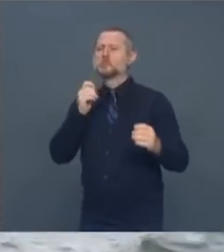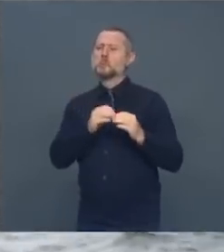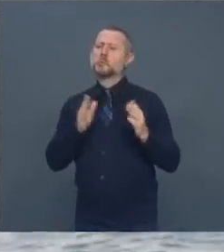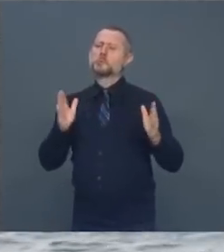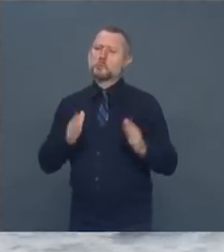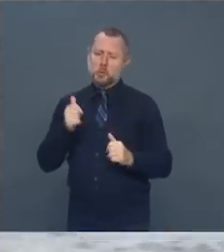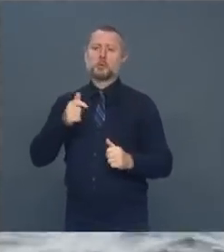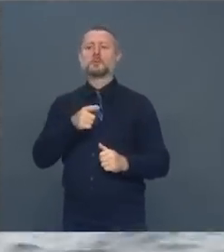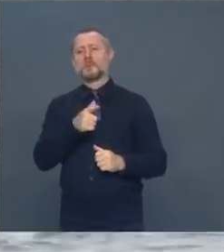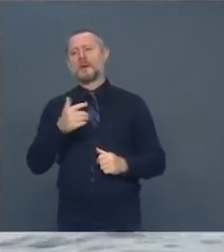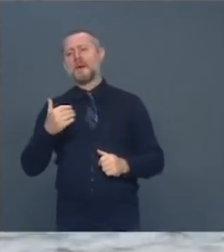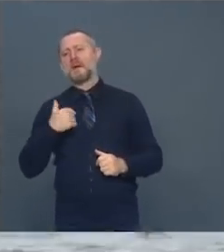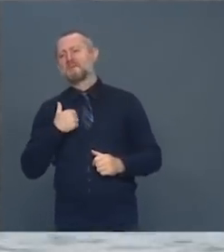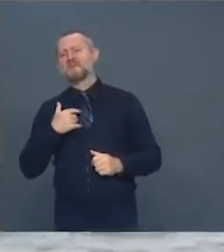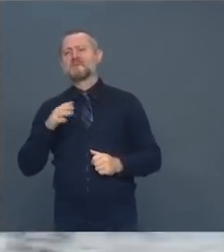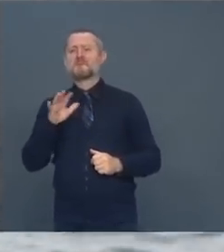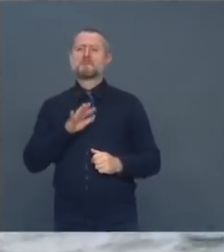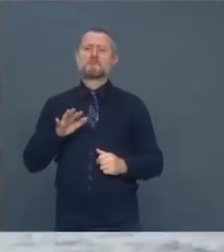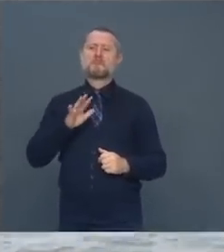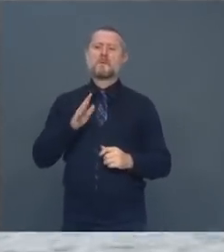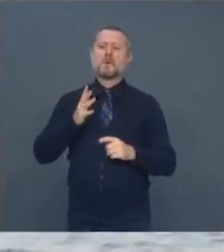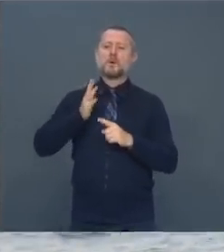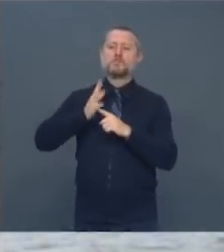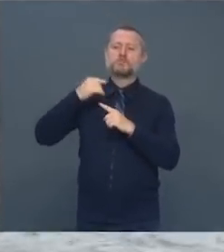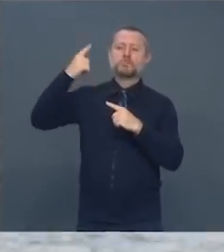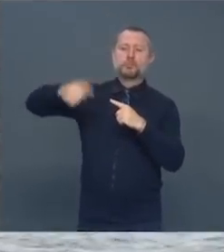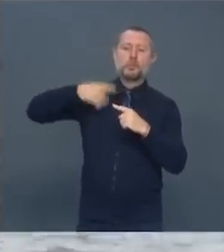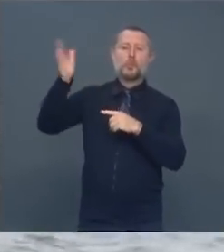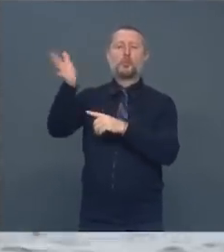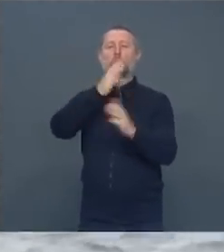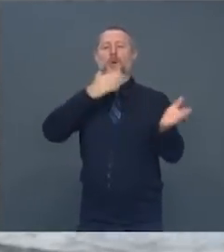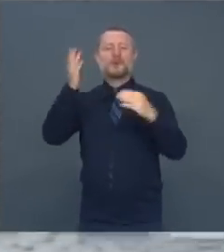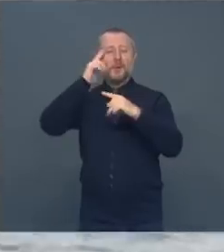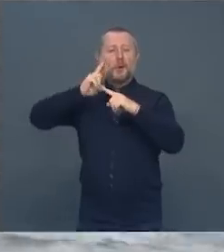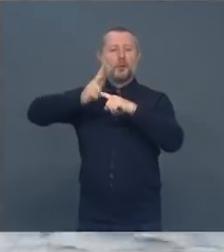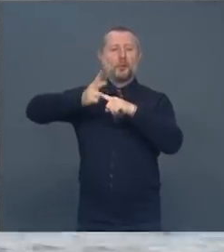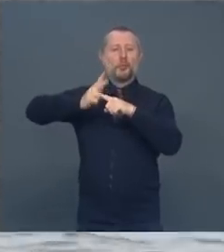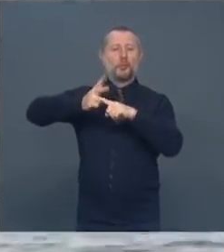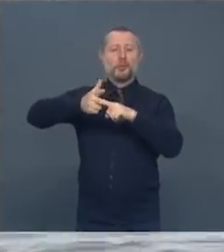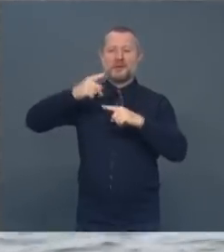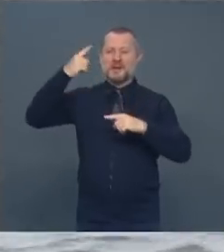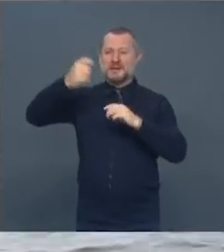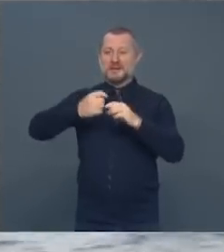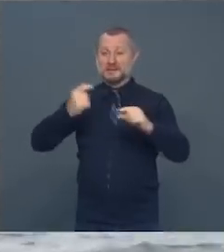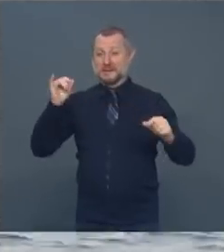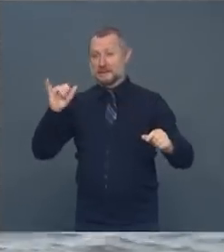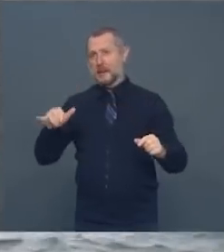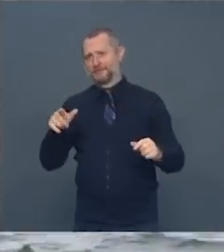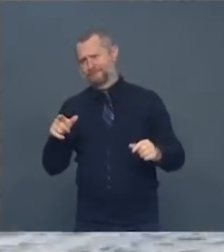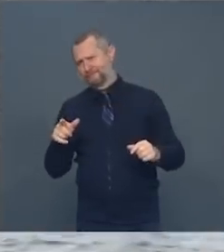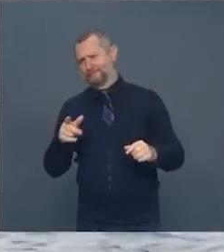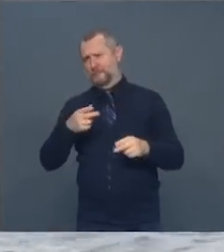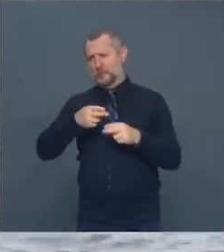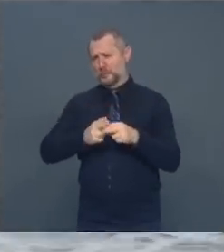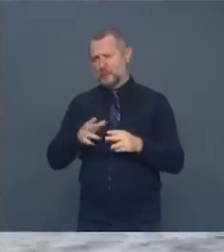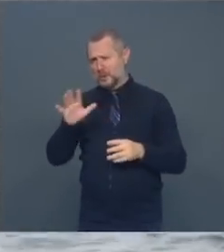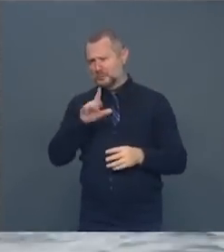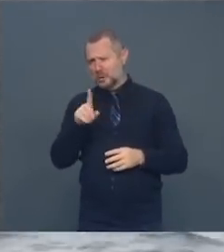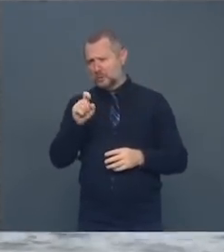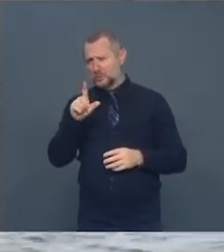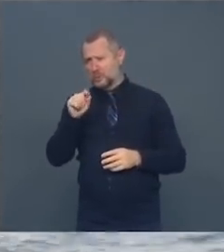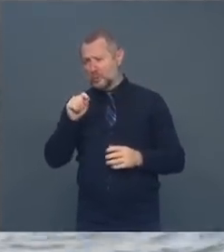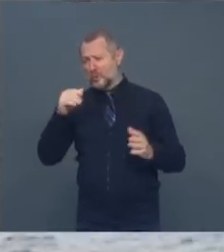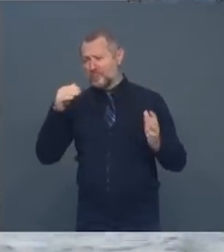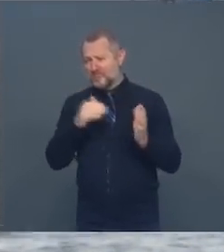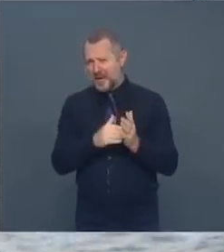holds a wind turbine that is 120,000 pounds,